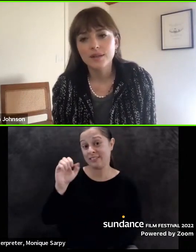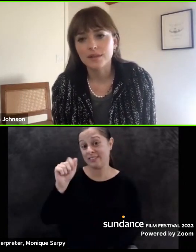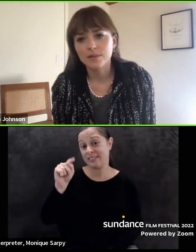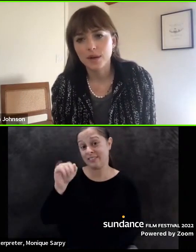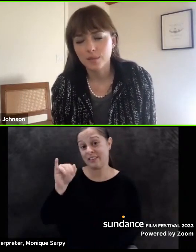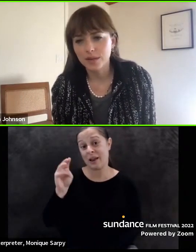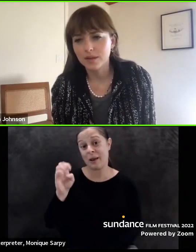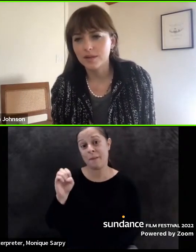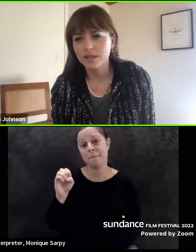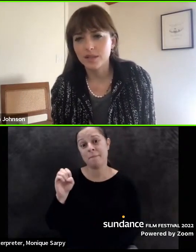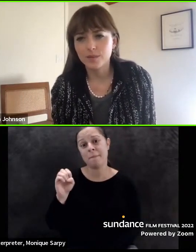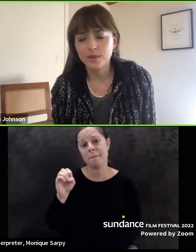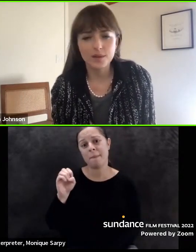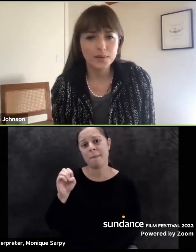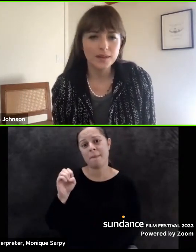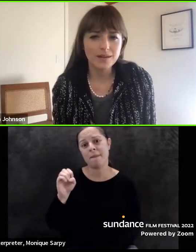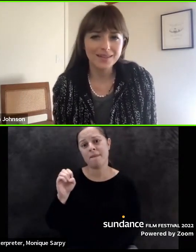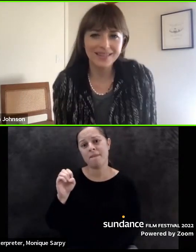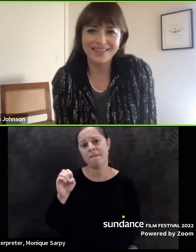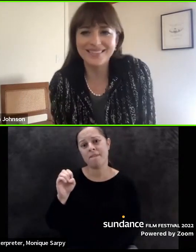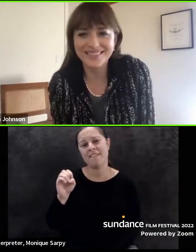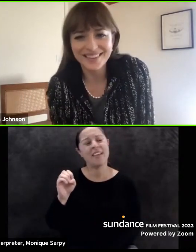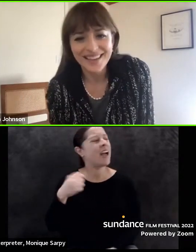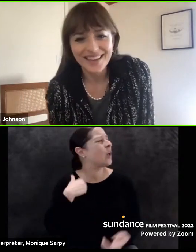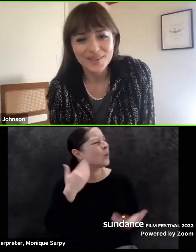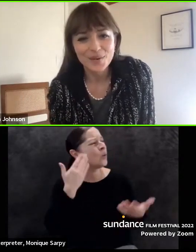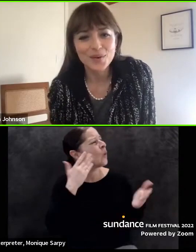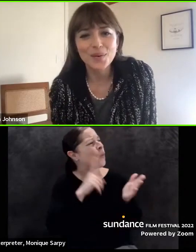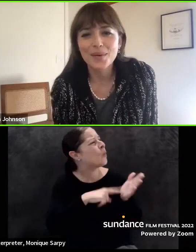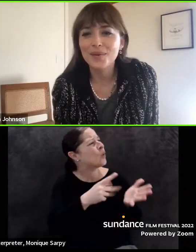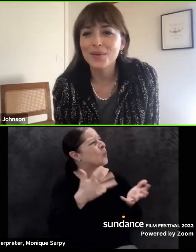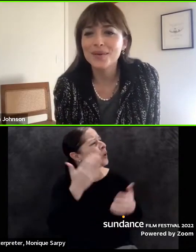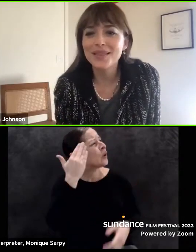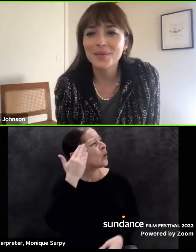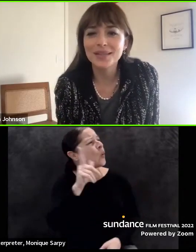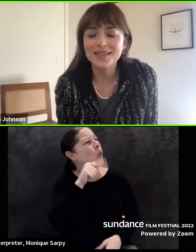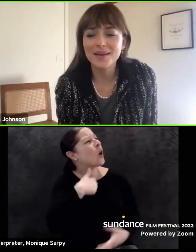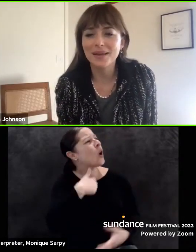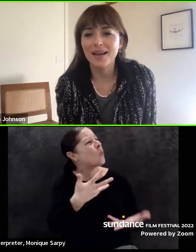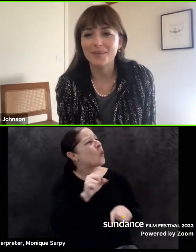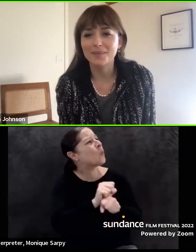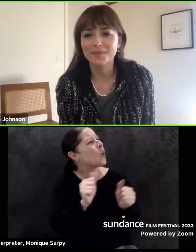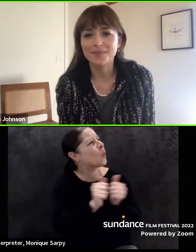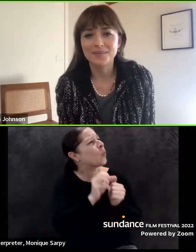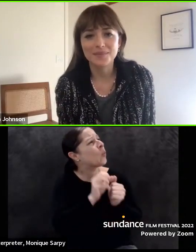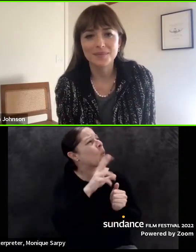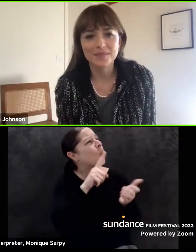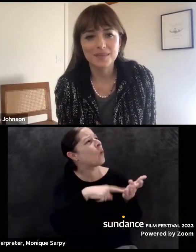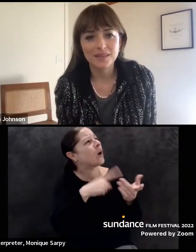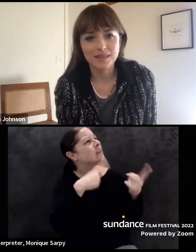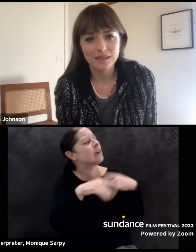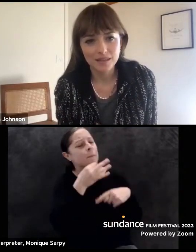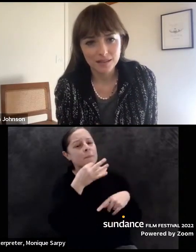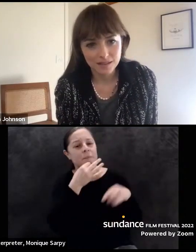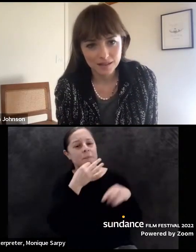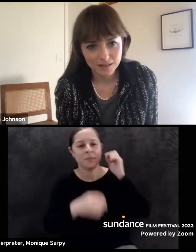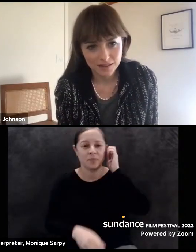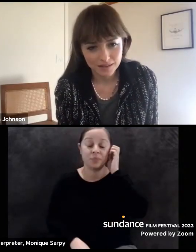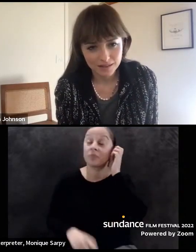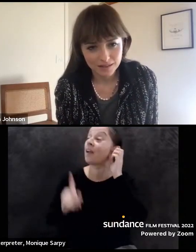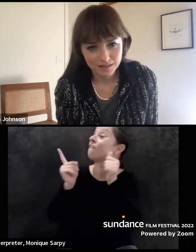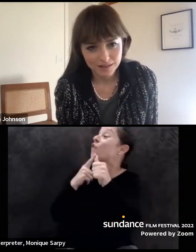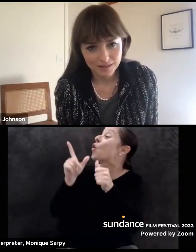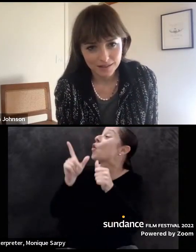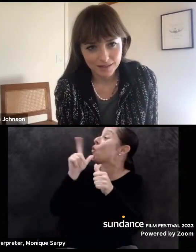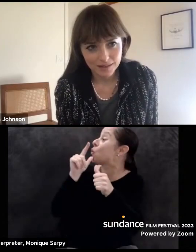I don't know. What do you want to know? Who do I want to work with, or what's coming up? First, who you want to work